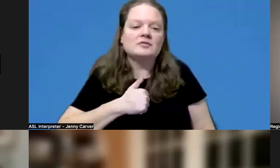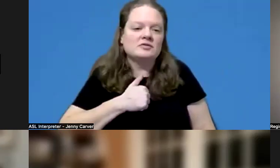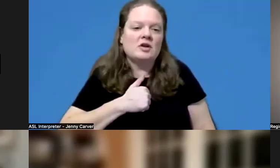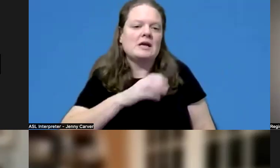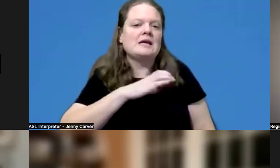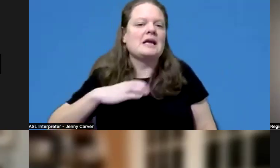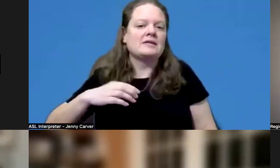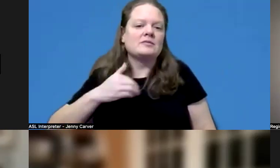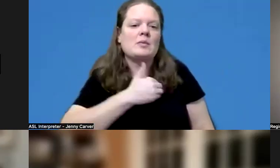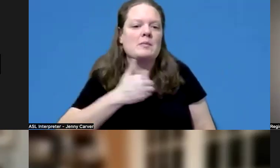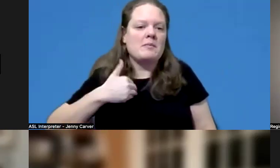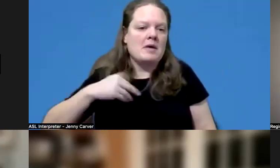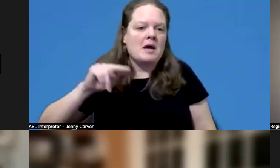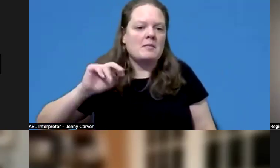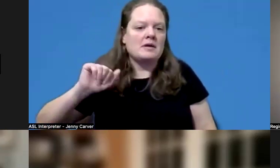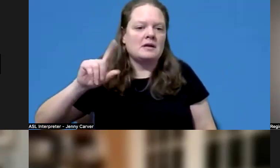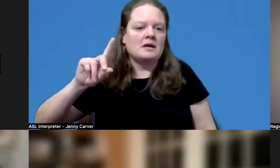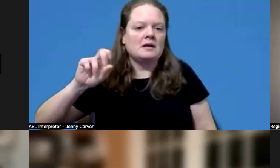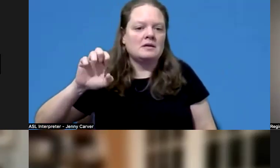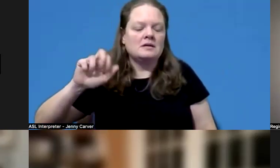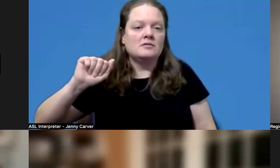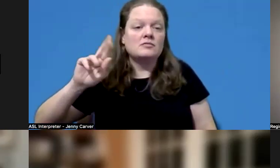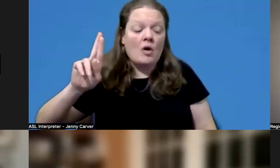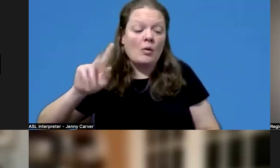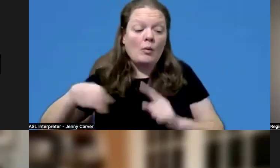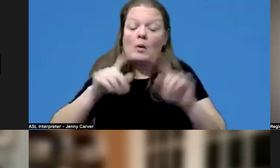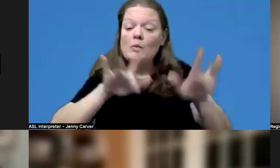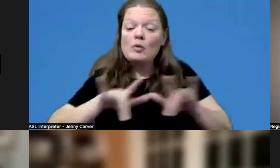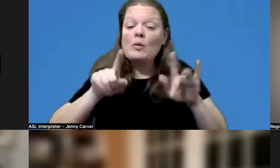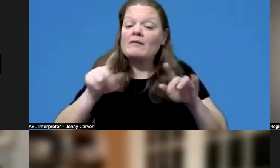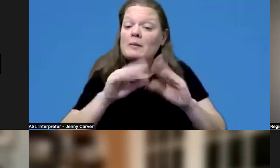Councilmember Nadeau. For those, it said, when will the recording of this meeting be